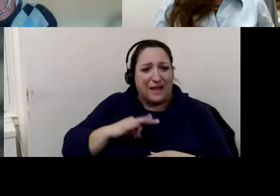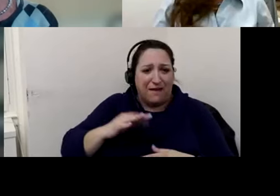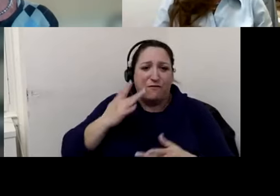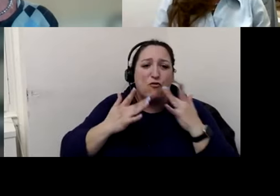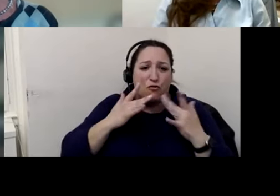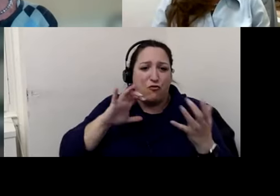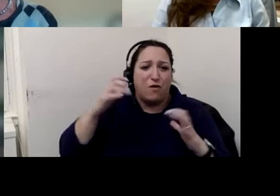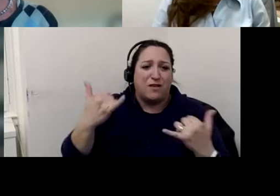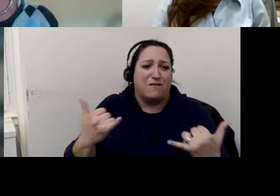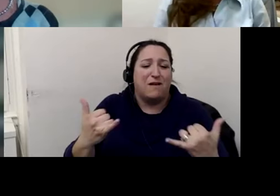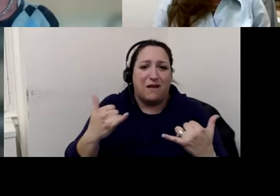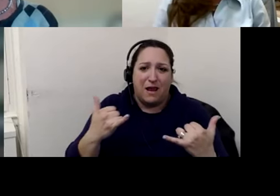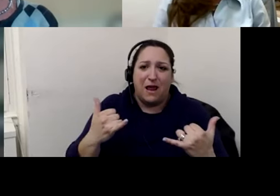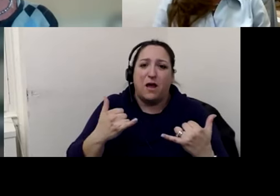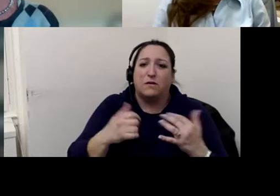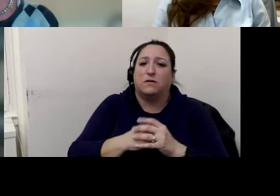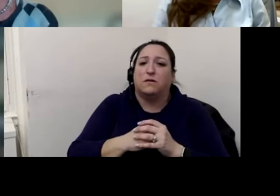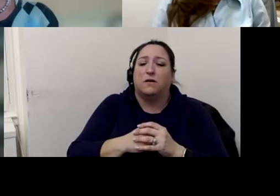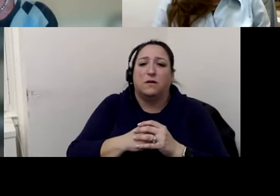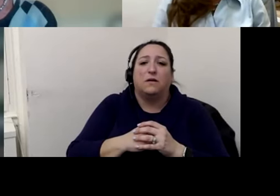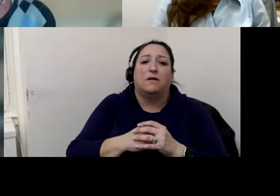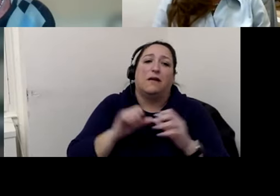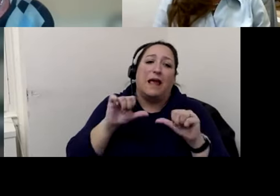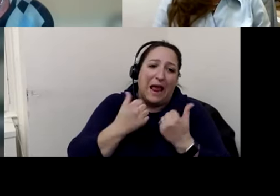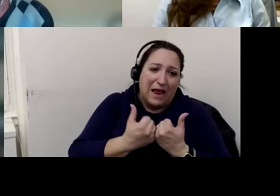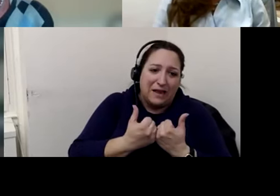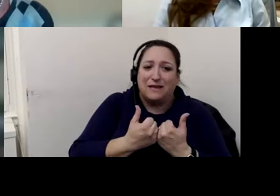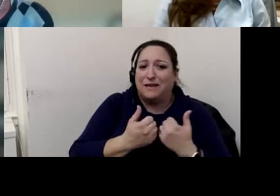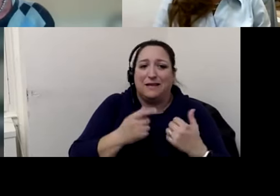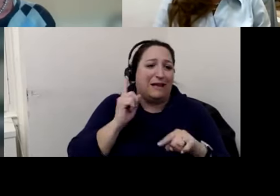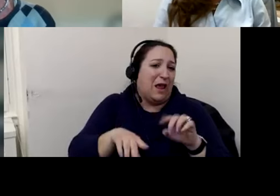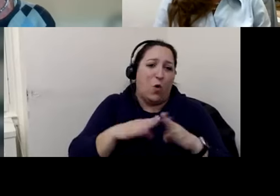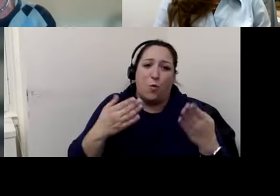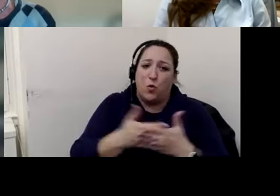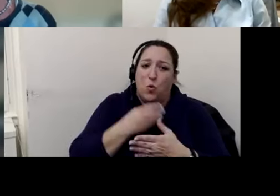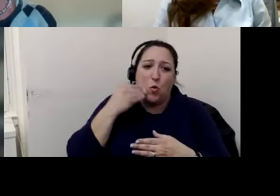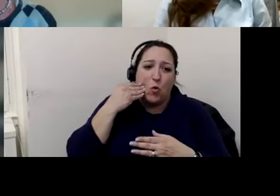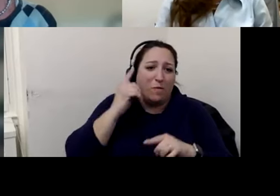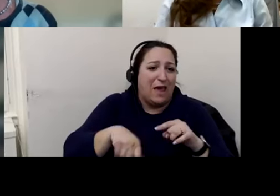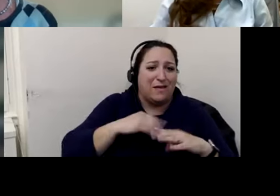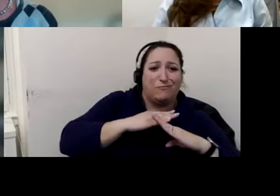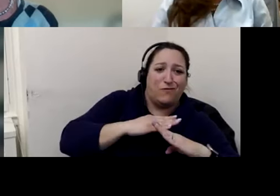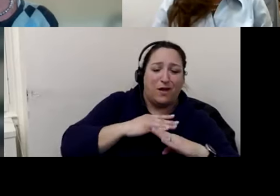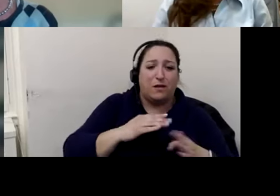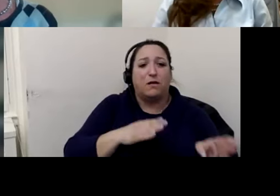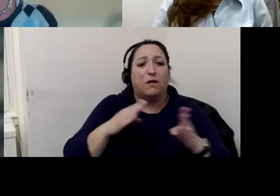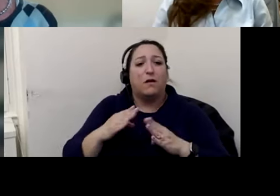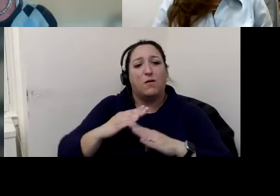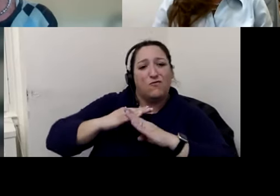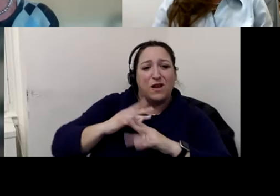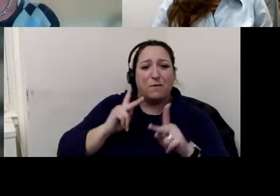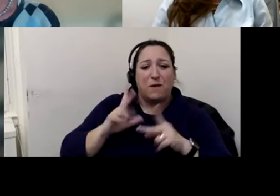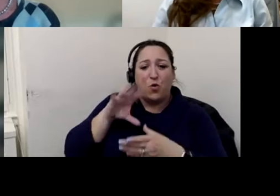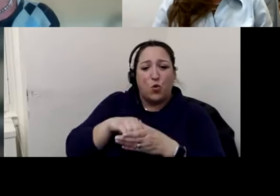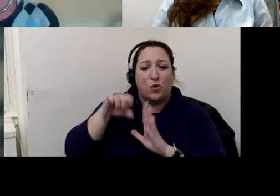right now that is preventing agencies from opening new homes, preventing people, including